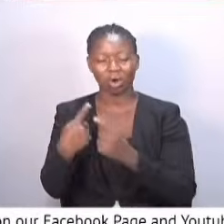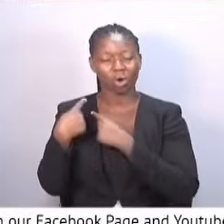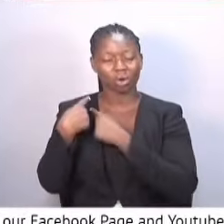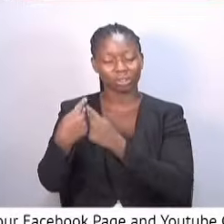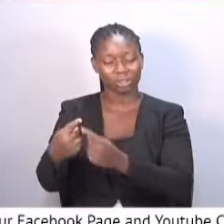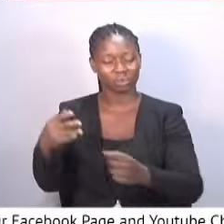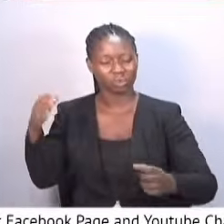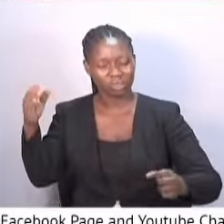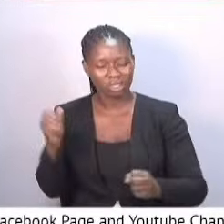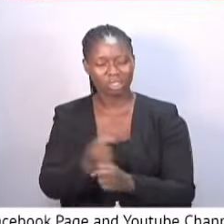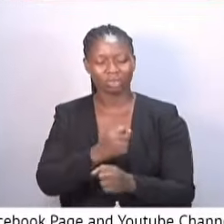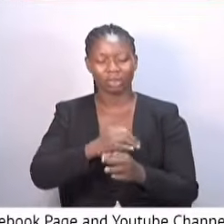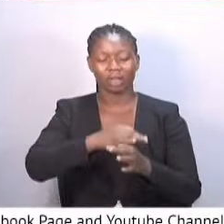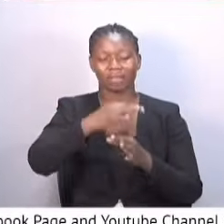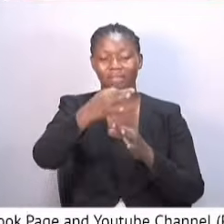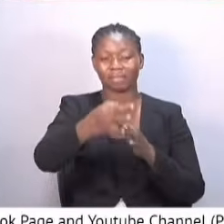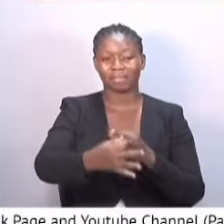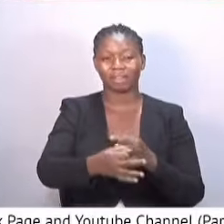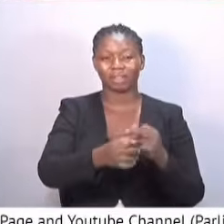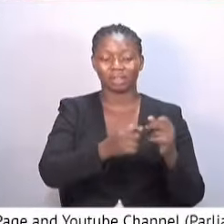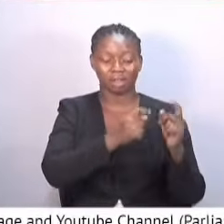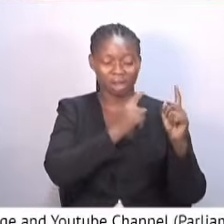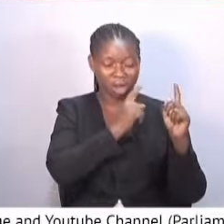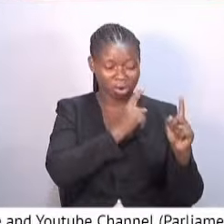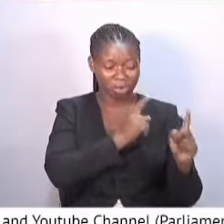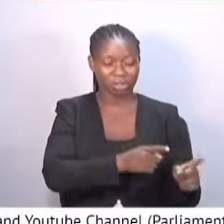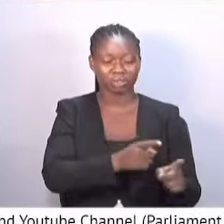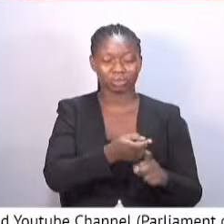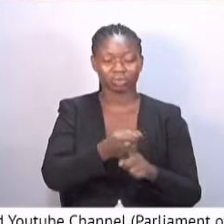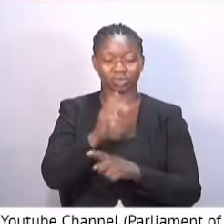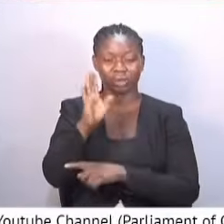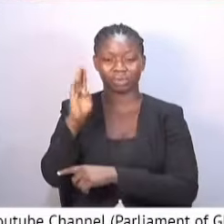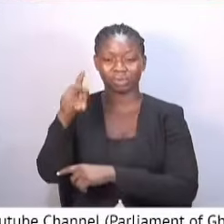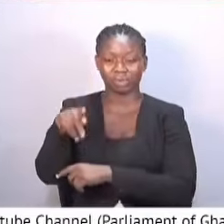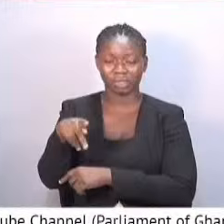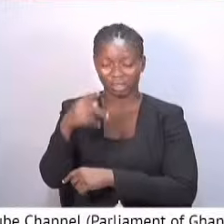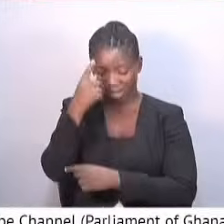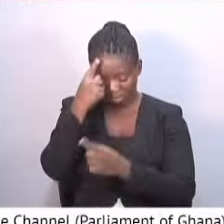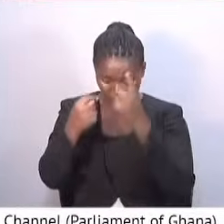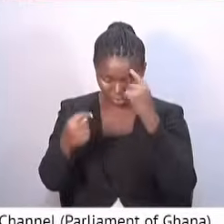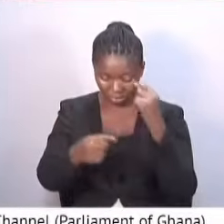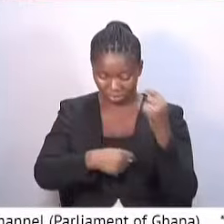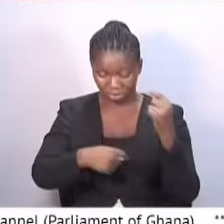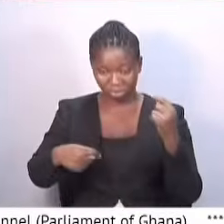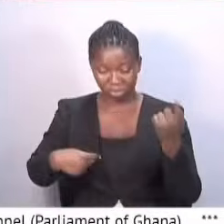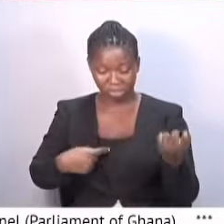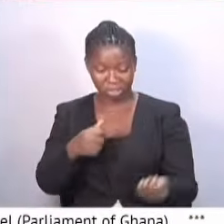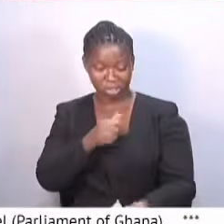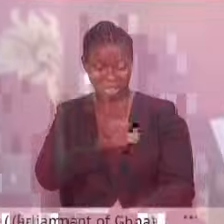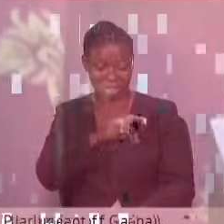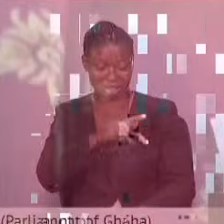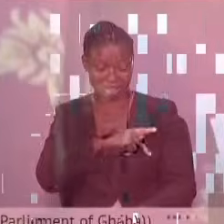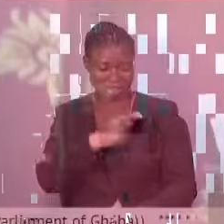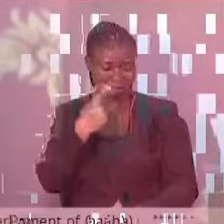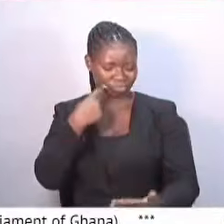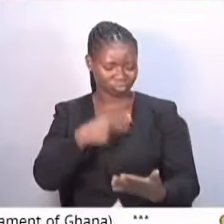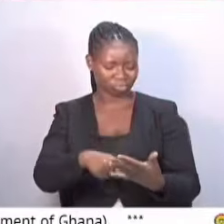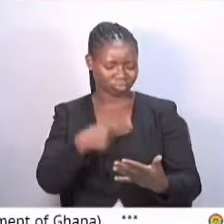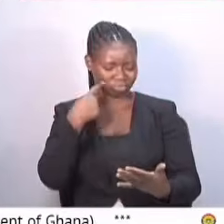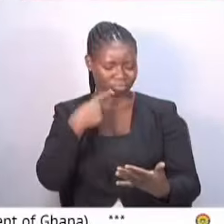we get the final response from BP. Because we, Attorney General,